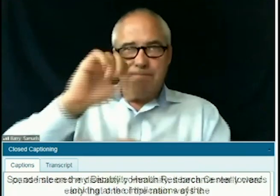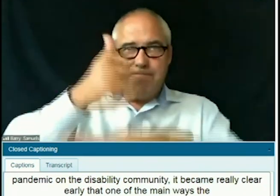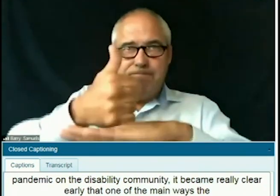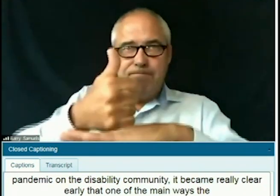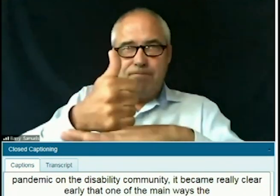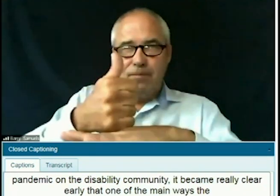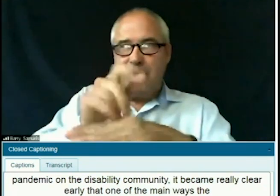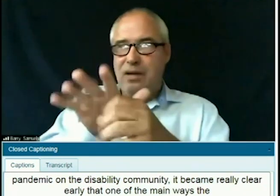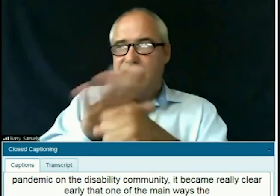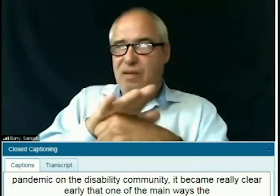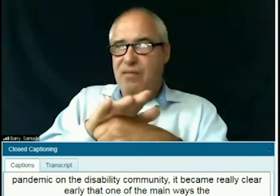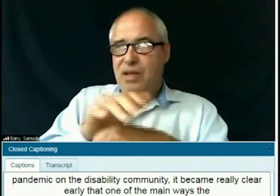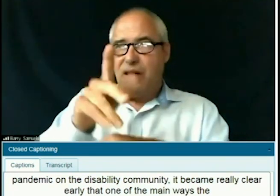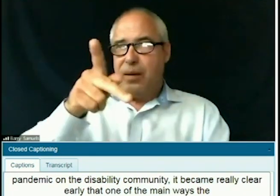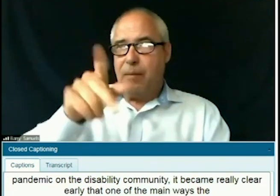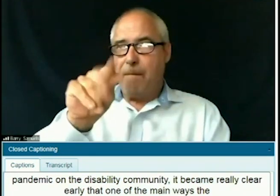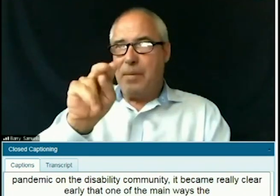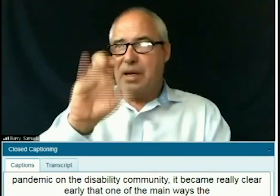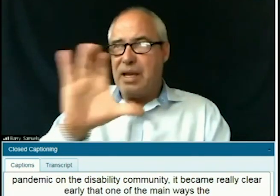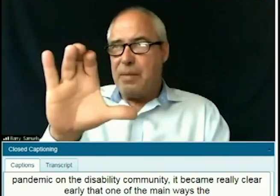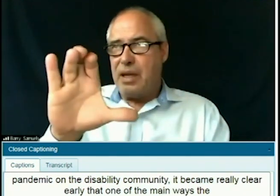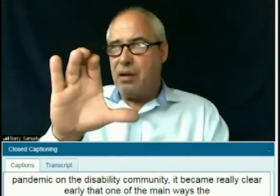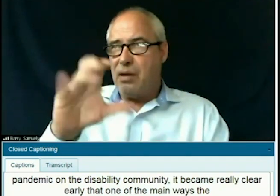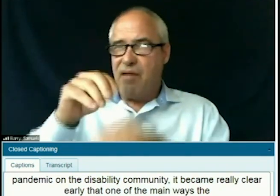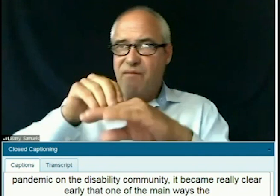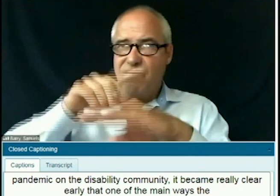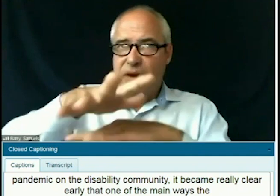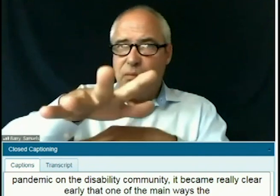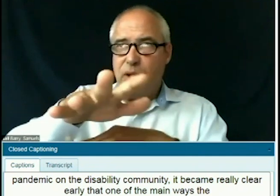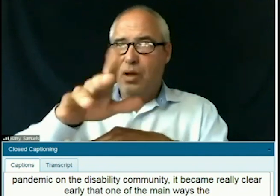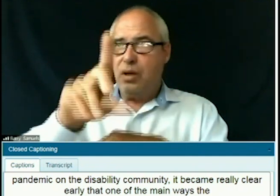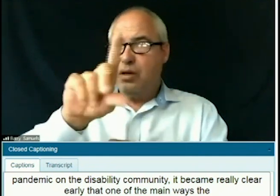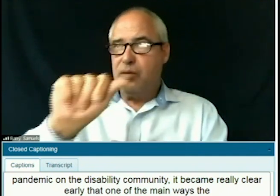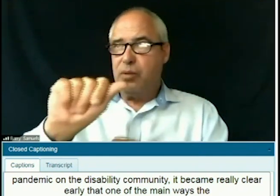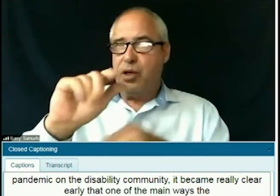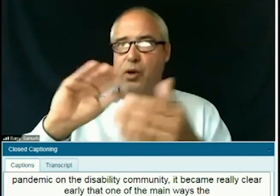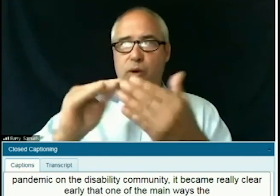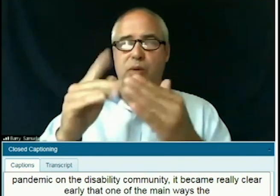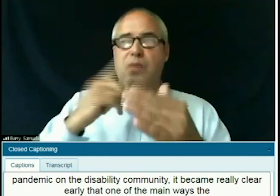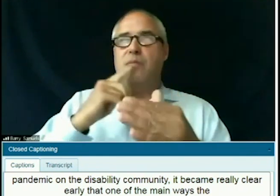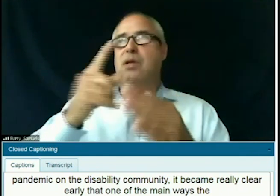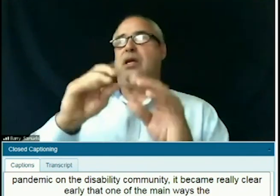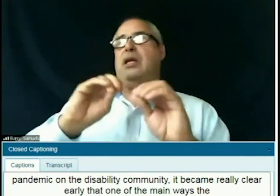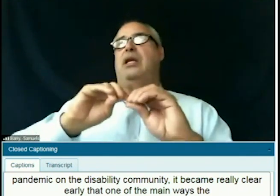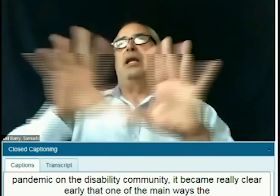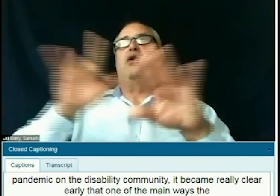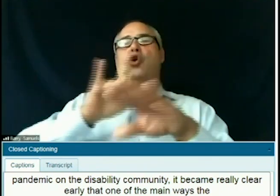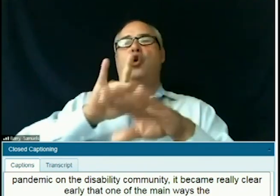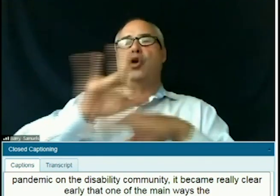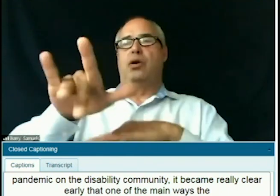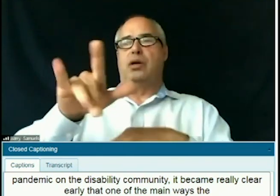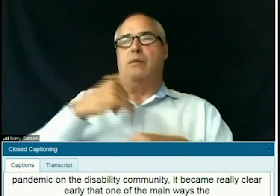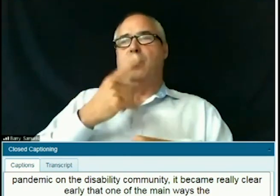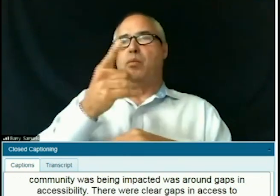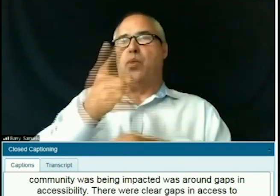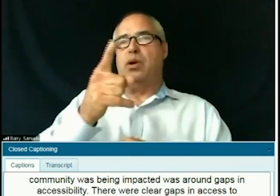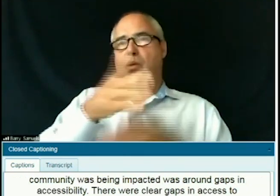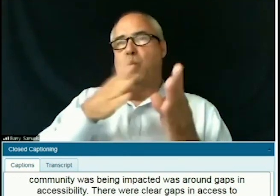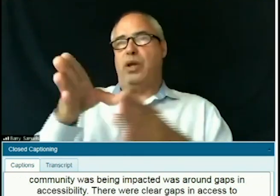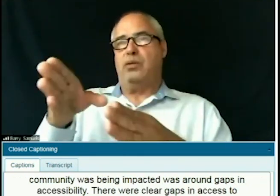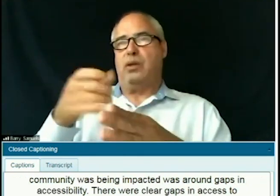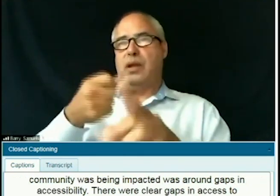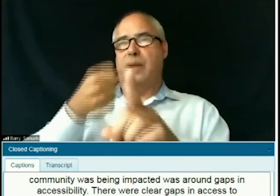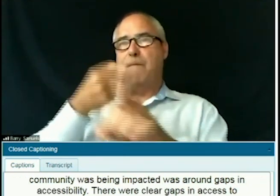on the disability community, it became really clear early that one of the main ways the community was being impacted was